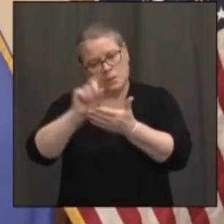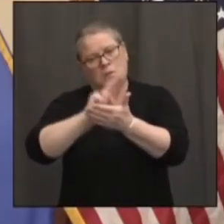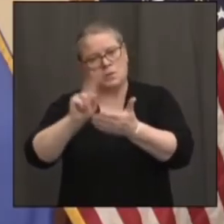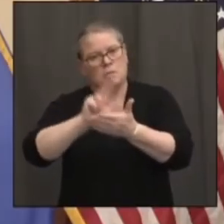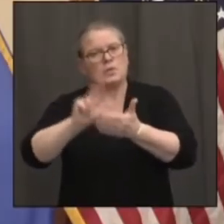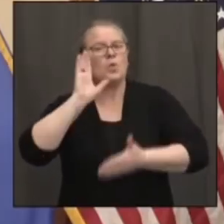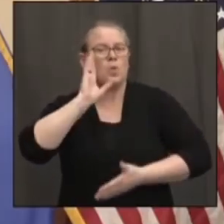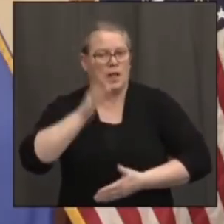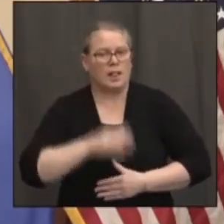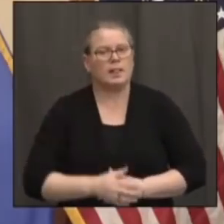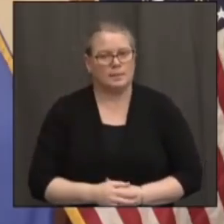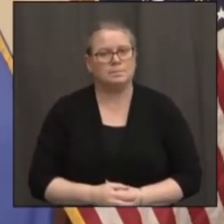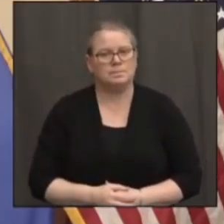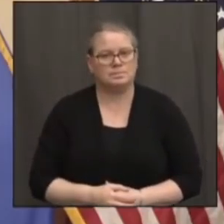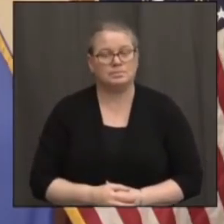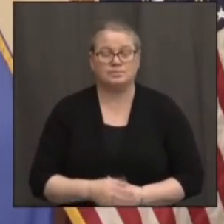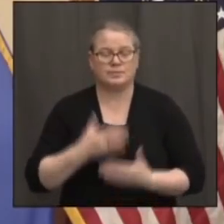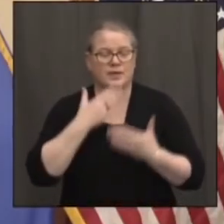News 8.